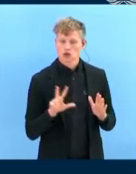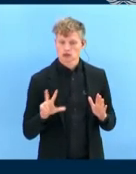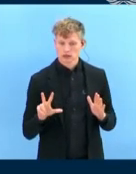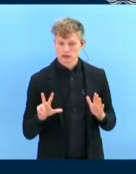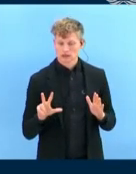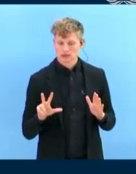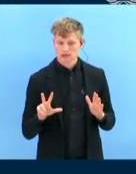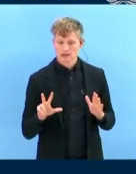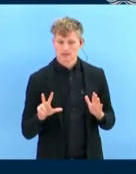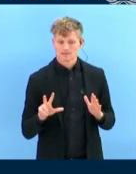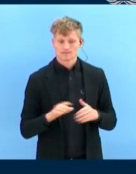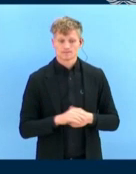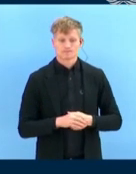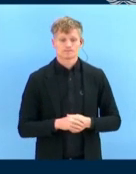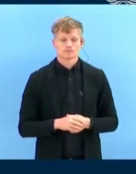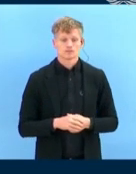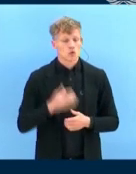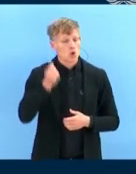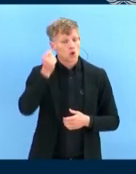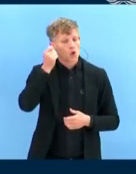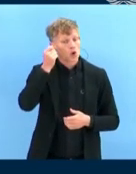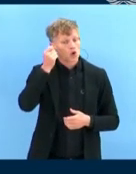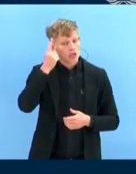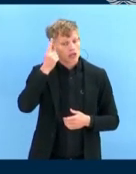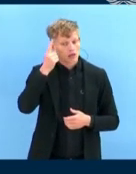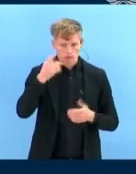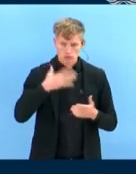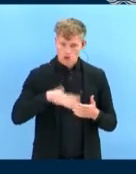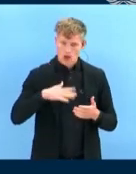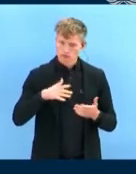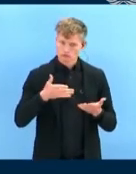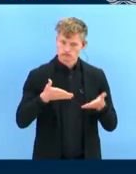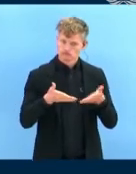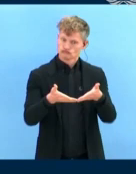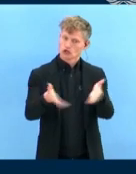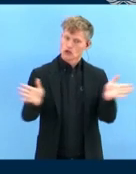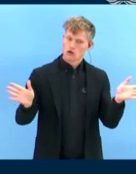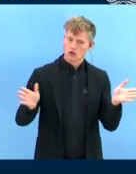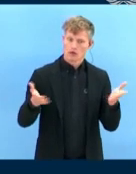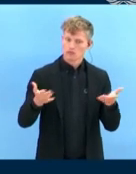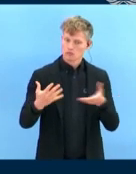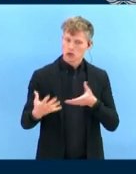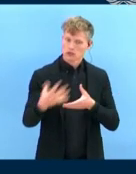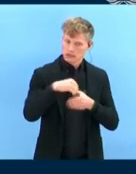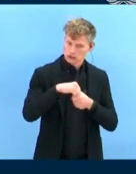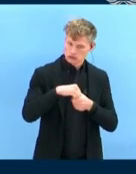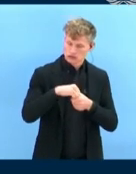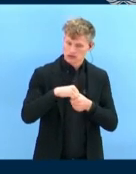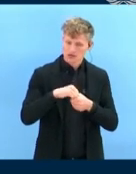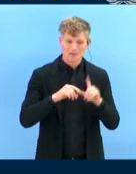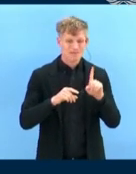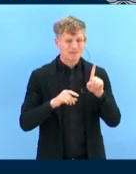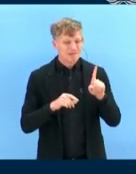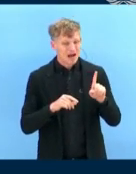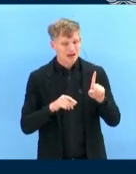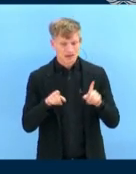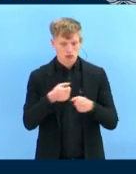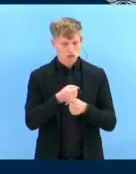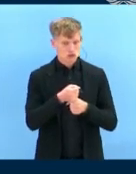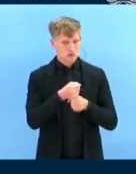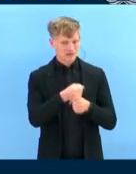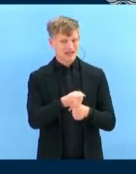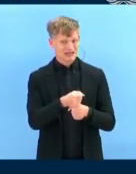UN. We understand the importance of the participation of civil society movements. However, the representative of